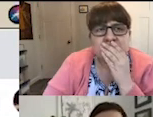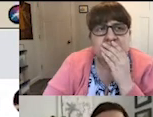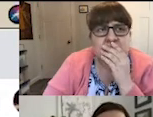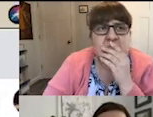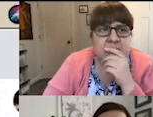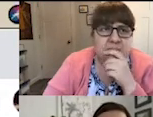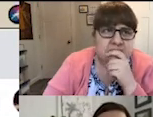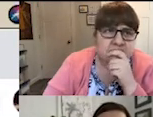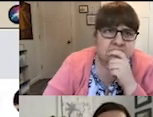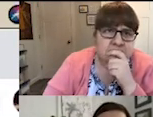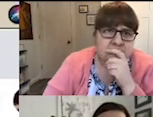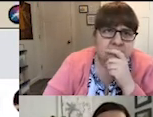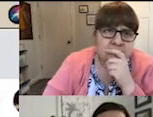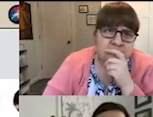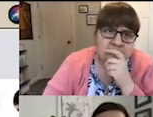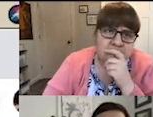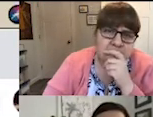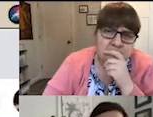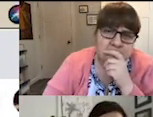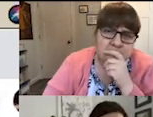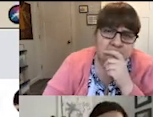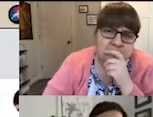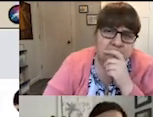is, why is it, you know, like